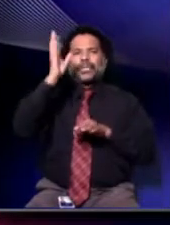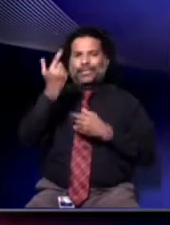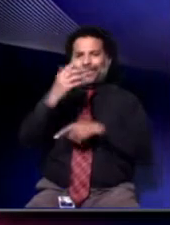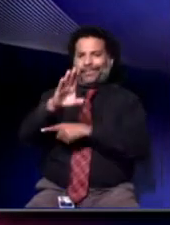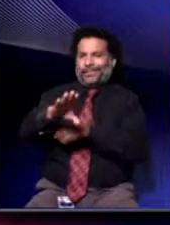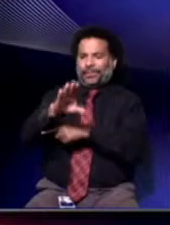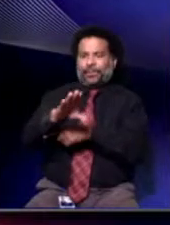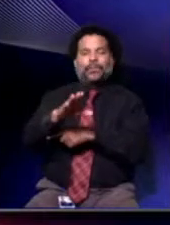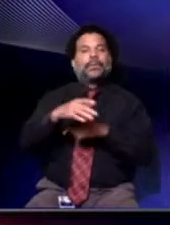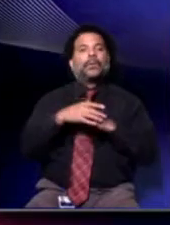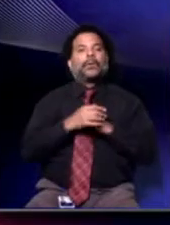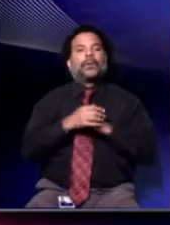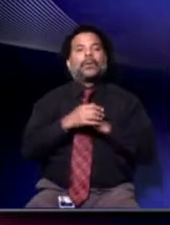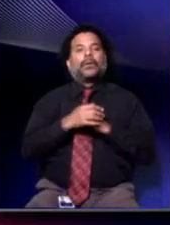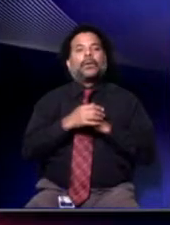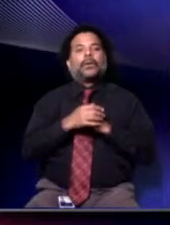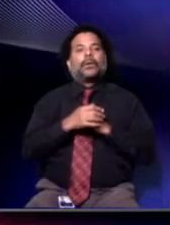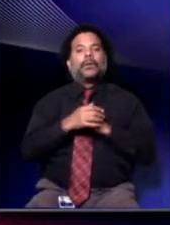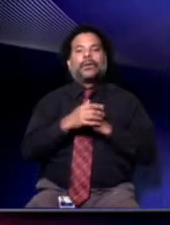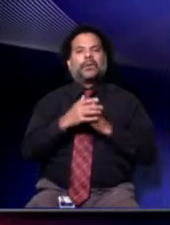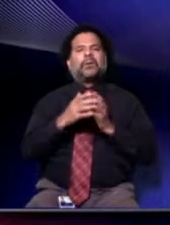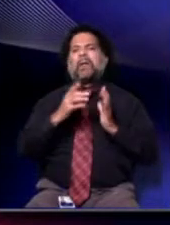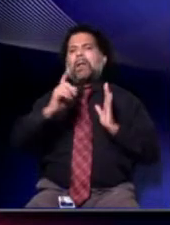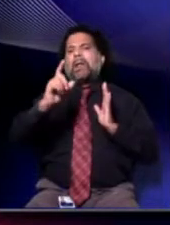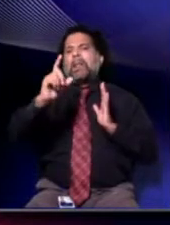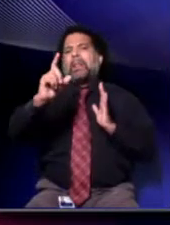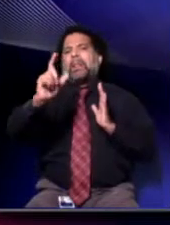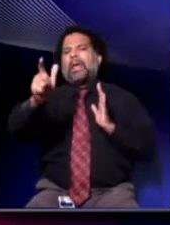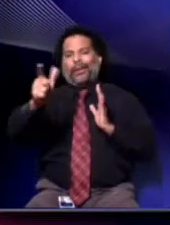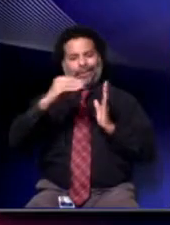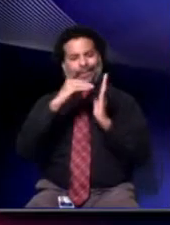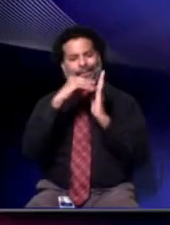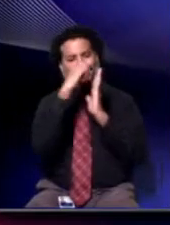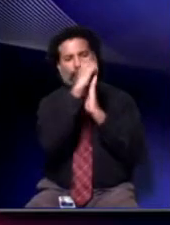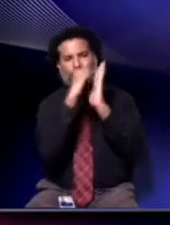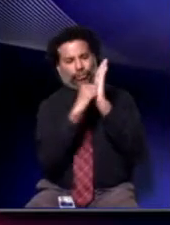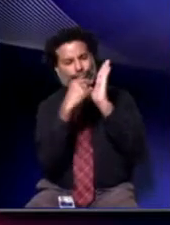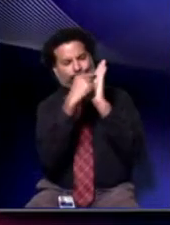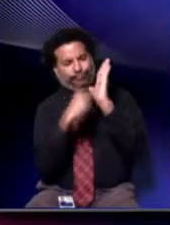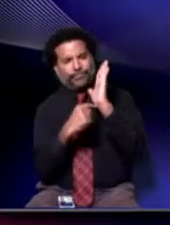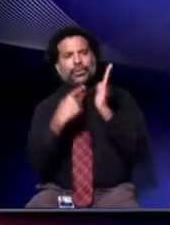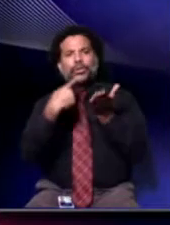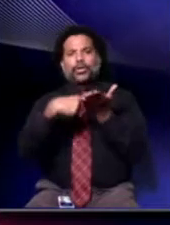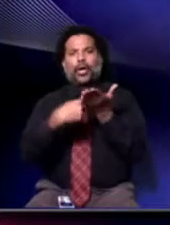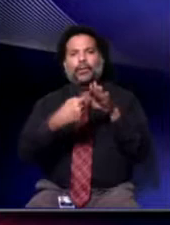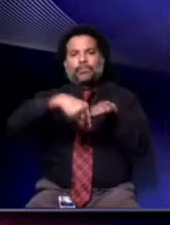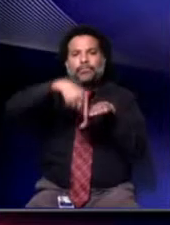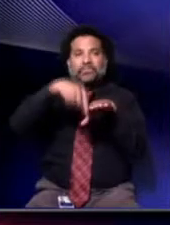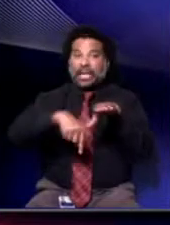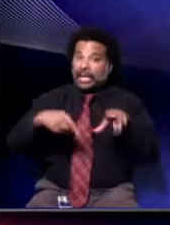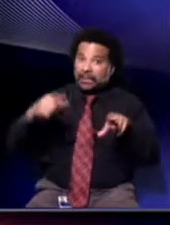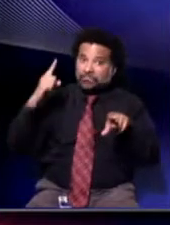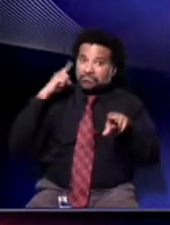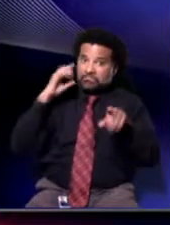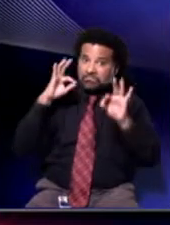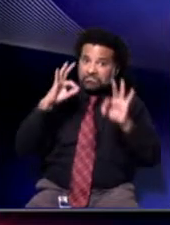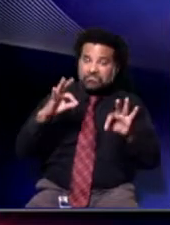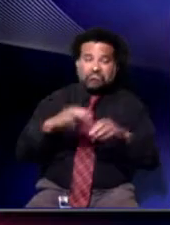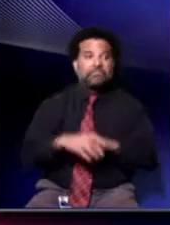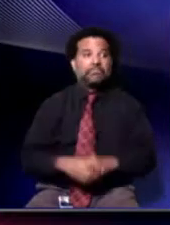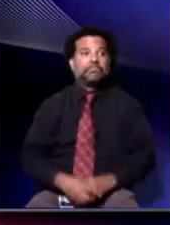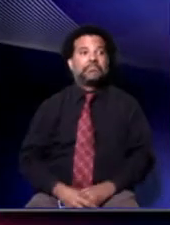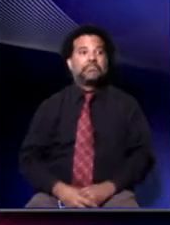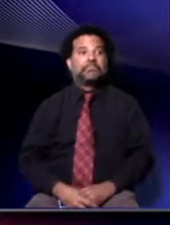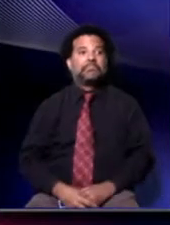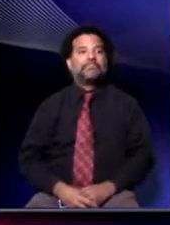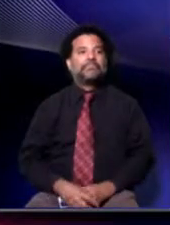afternoon because we have other times later in the agenda to talk further. Can you hear me okay?